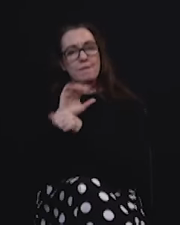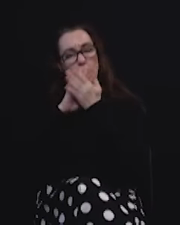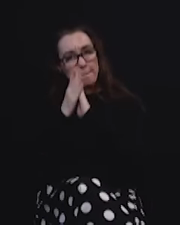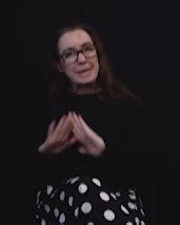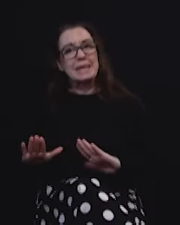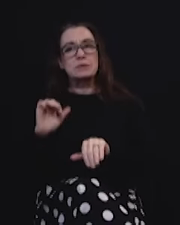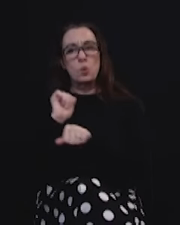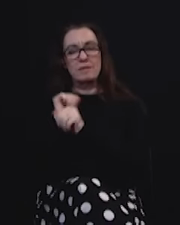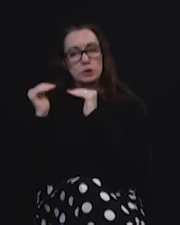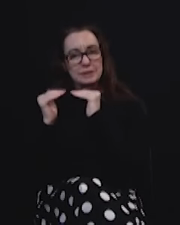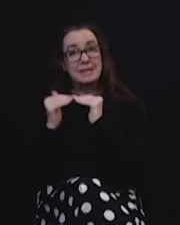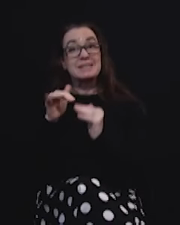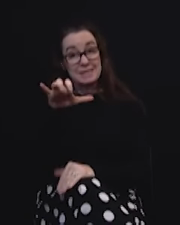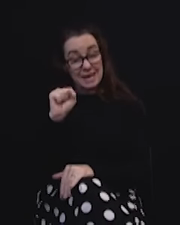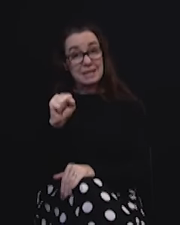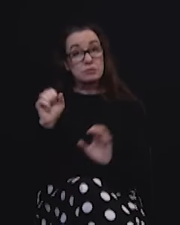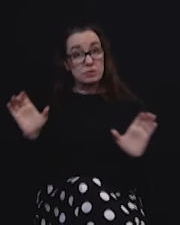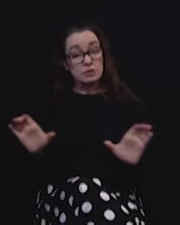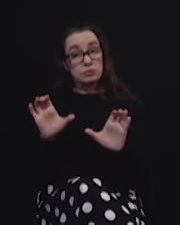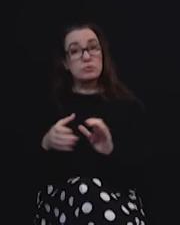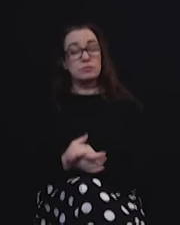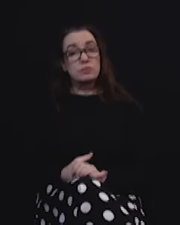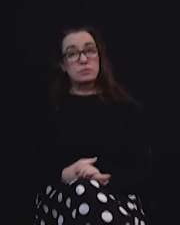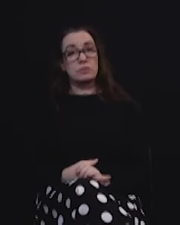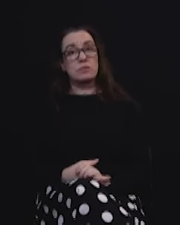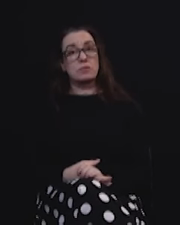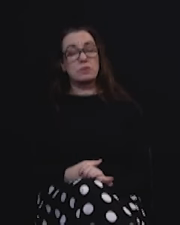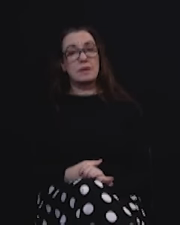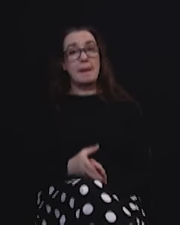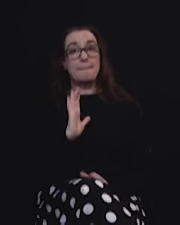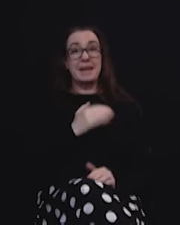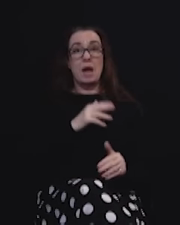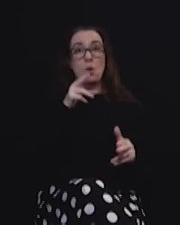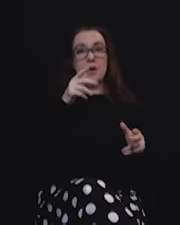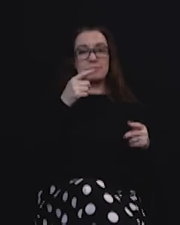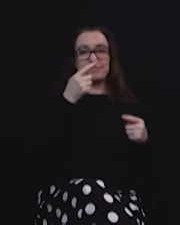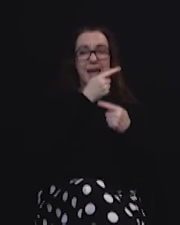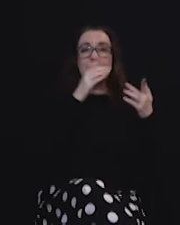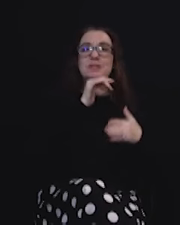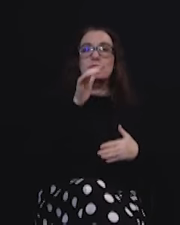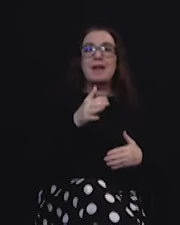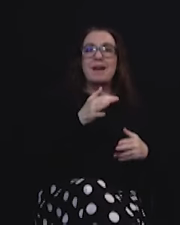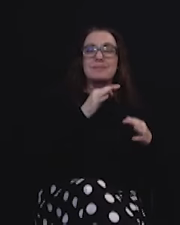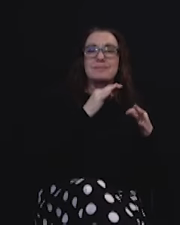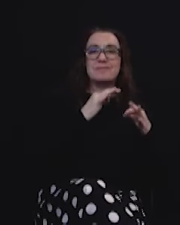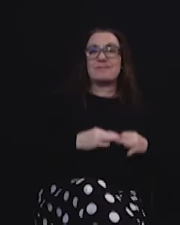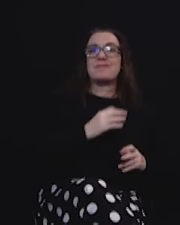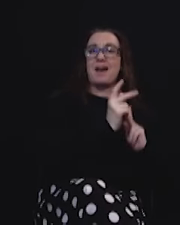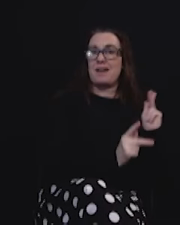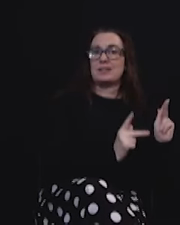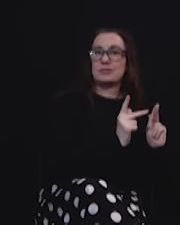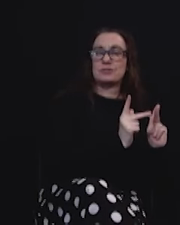and working for justice. Yes, we do. But our enemies are not flesh and blood.